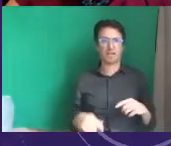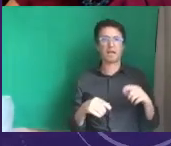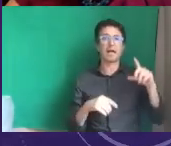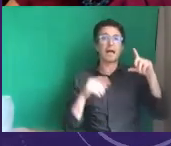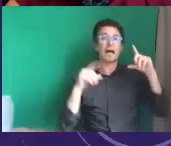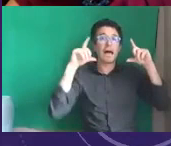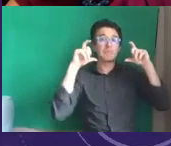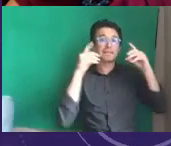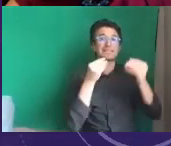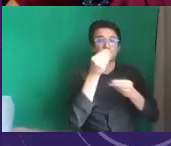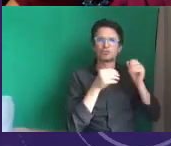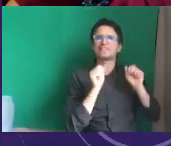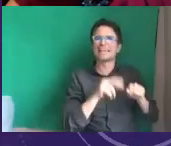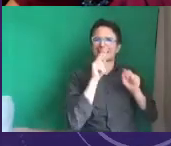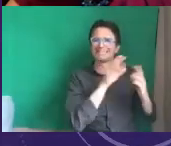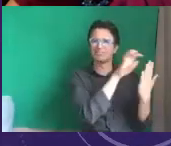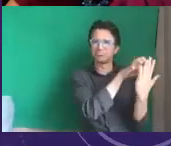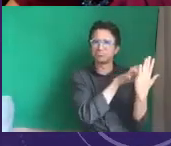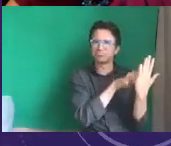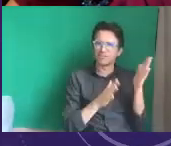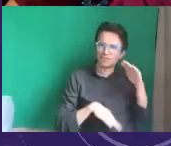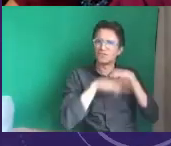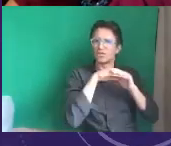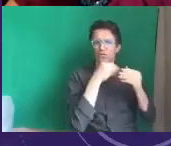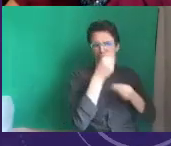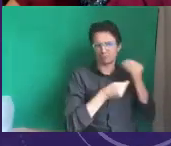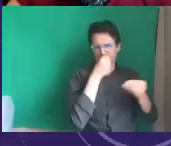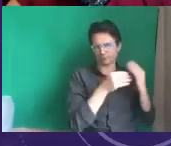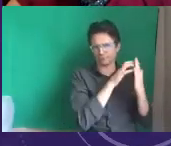they include a description of what's in the picture.